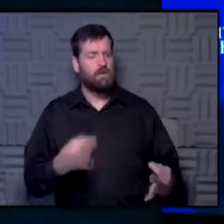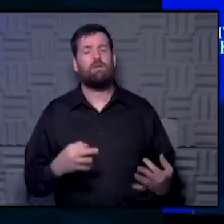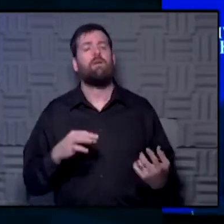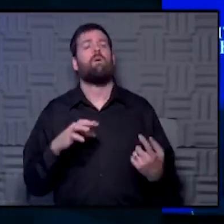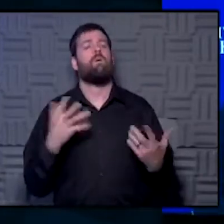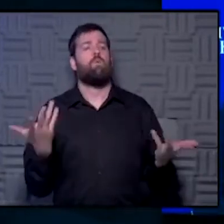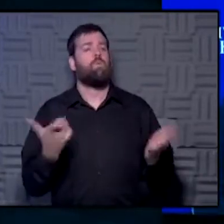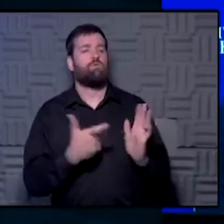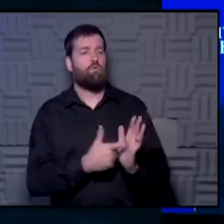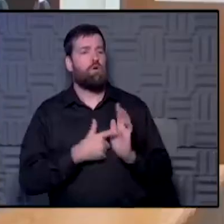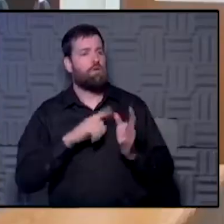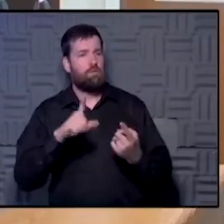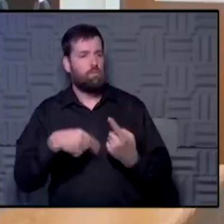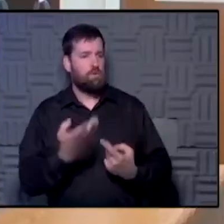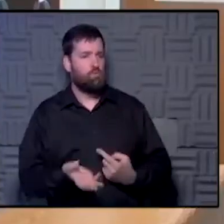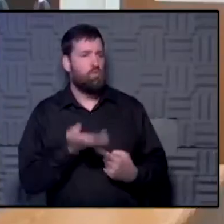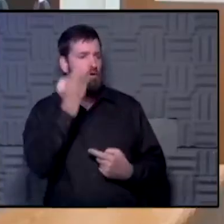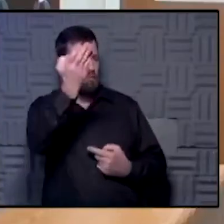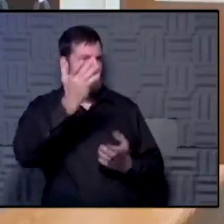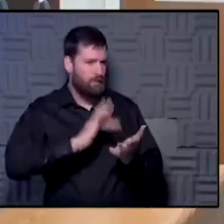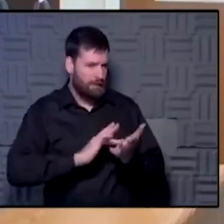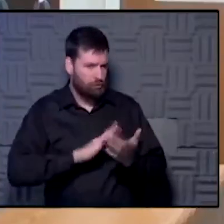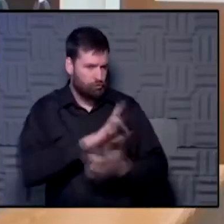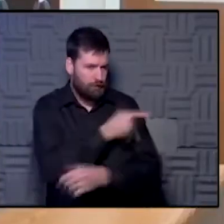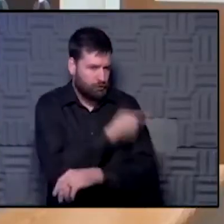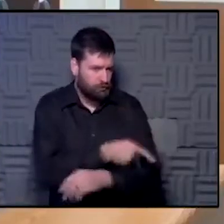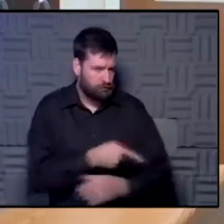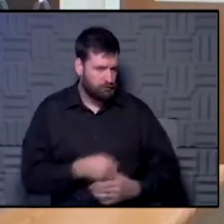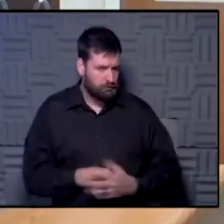when you offer it now?